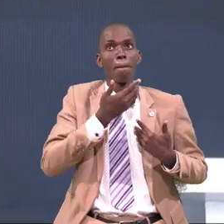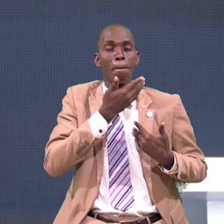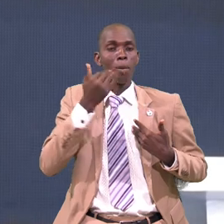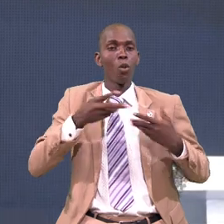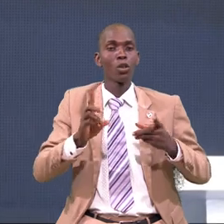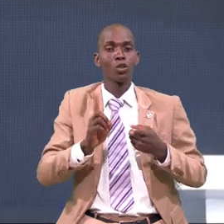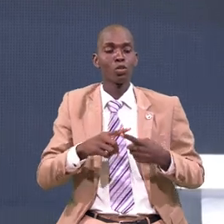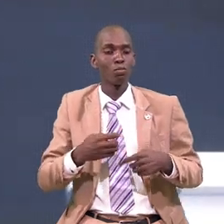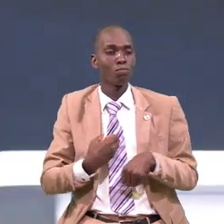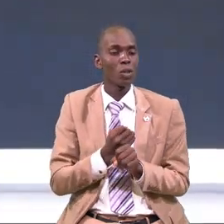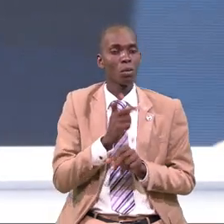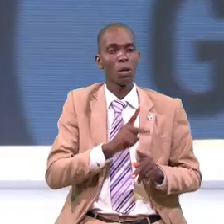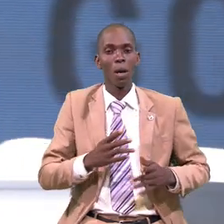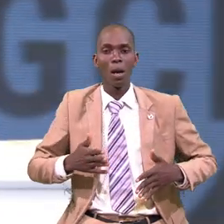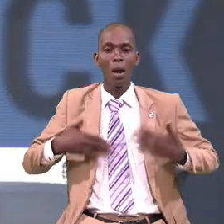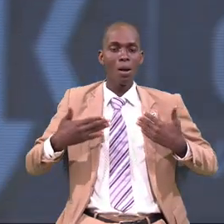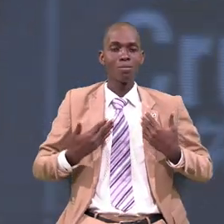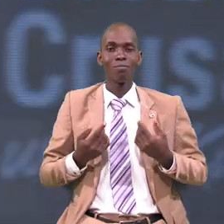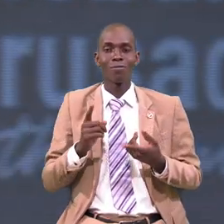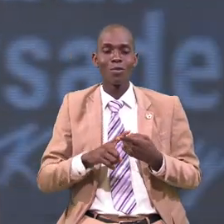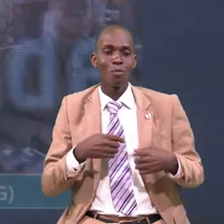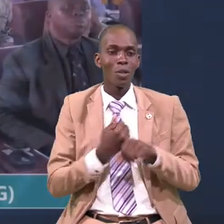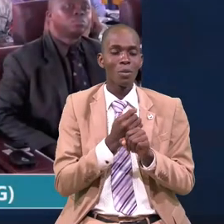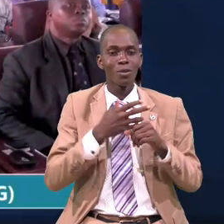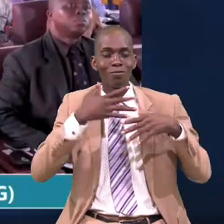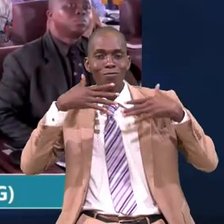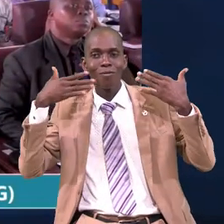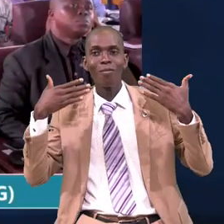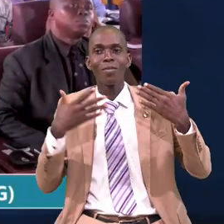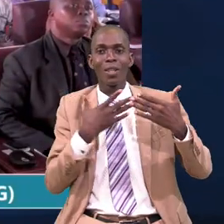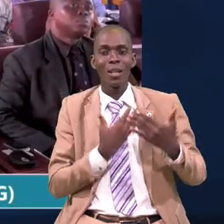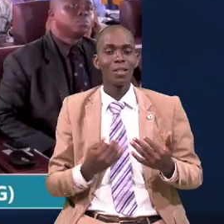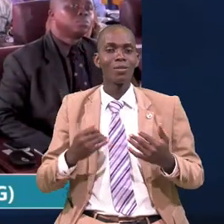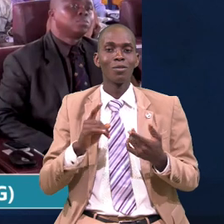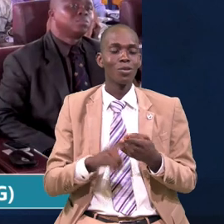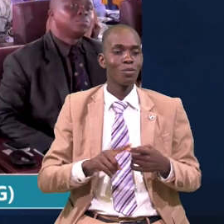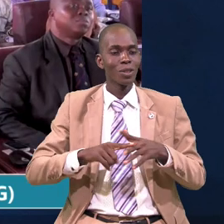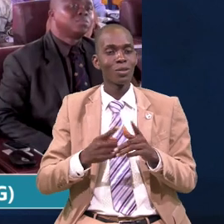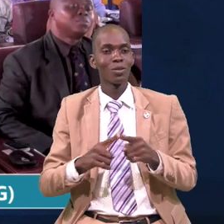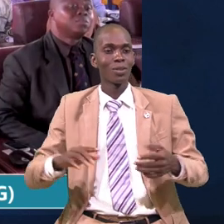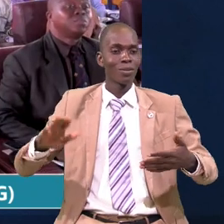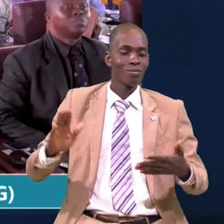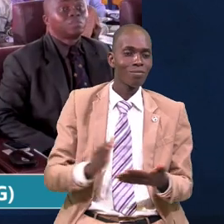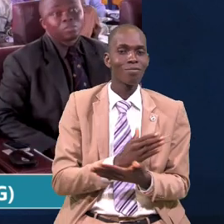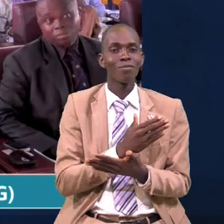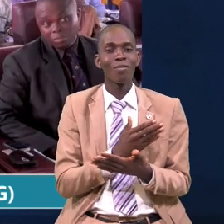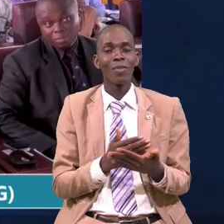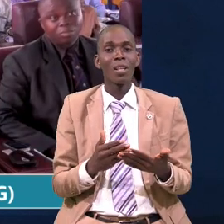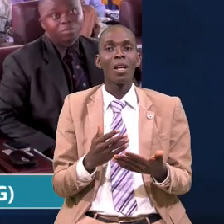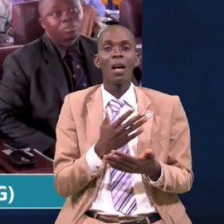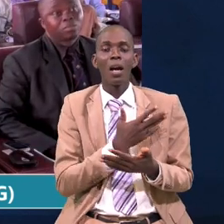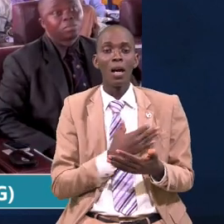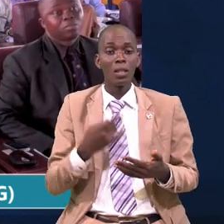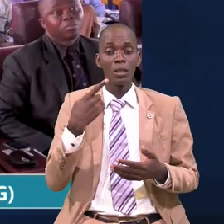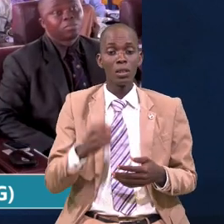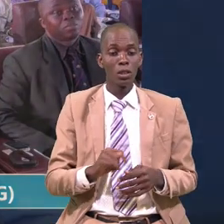to entertain them. And they begin singing. And the conviction that came upon